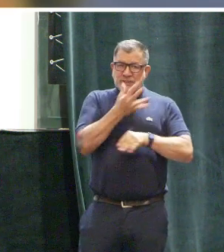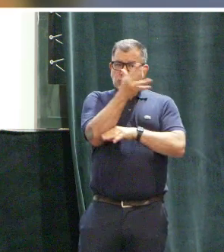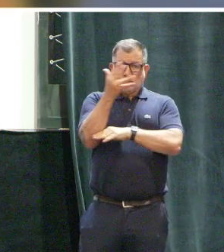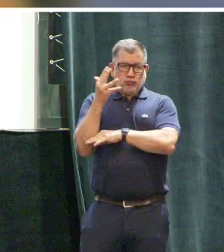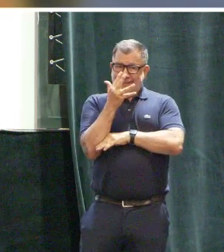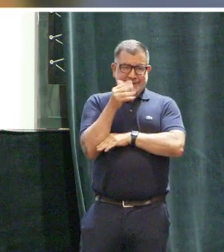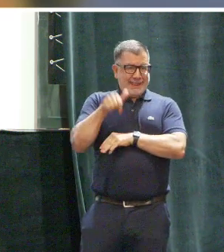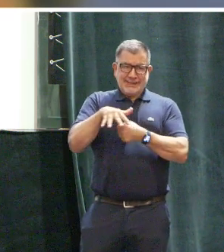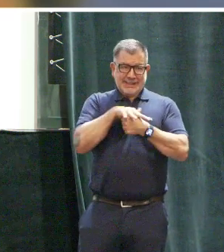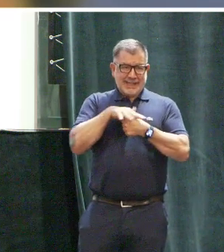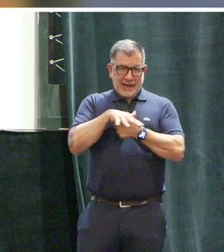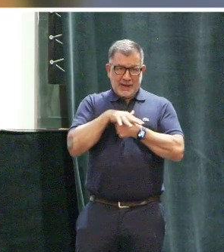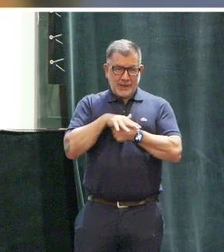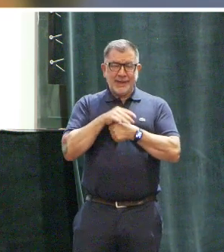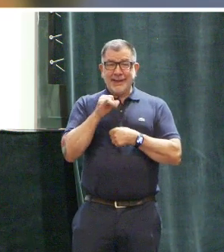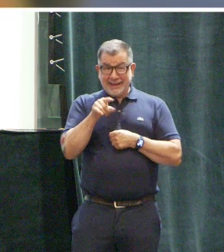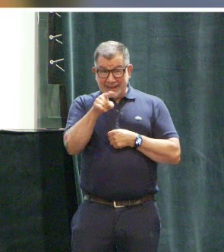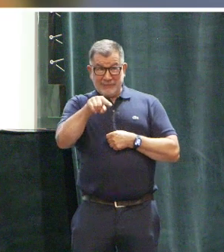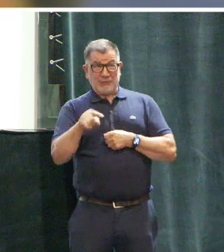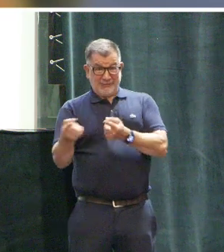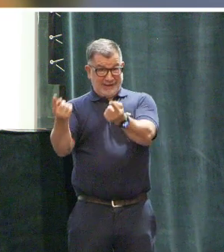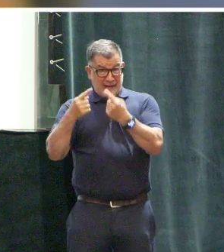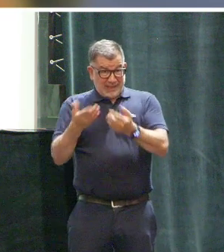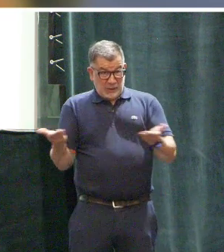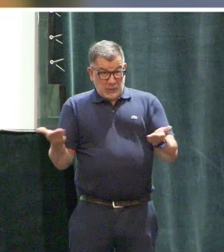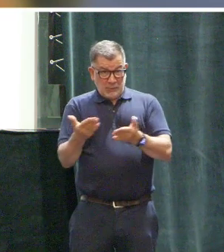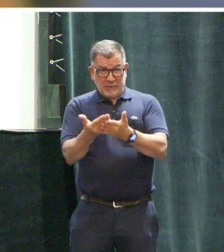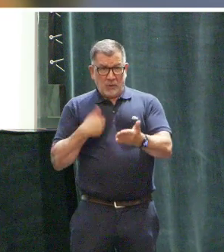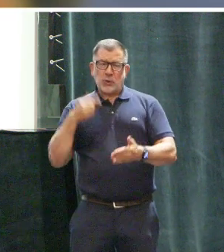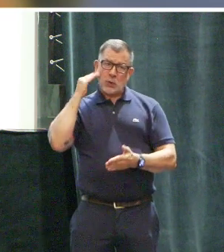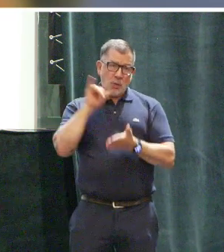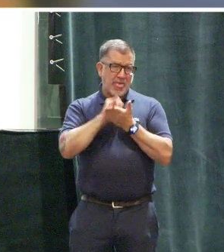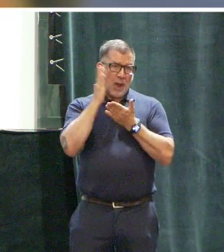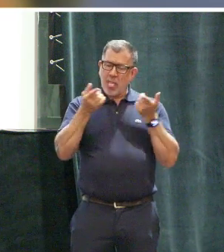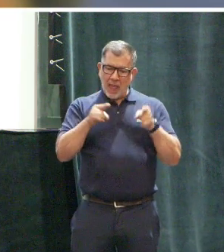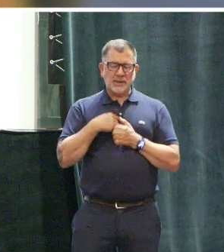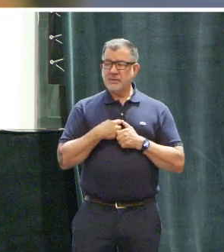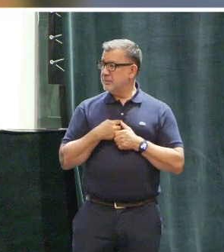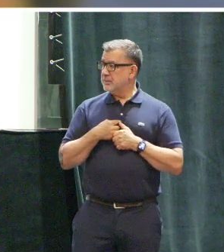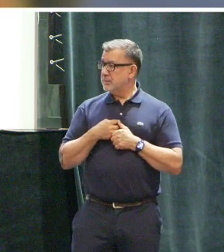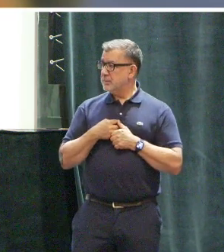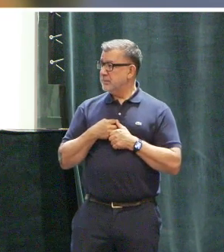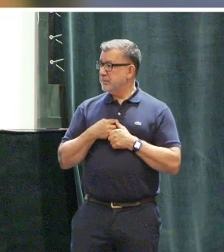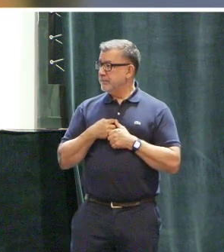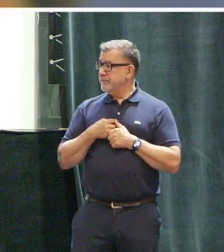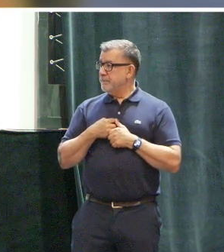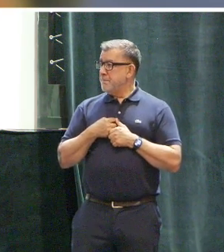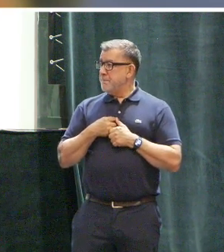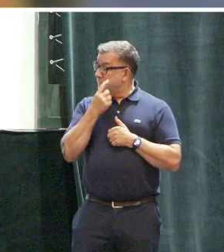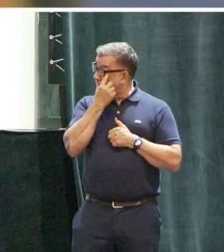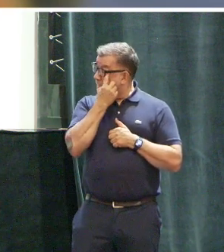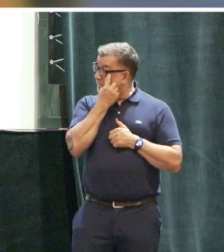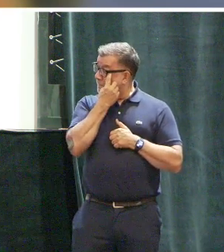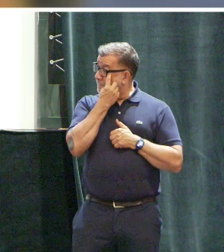for a while, you know I share that pain. We've heard, well, I will also say it is